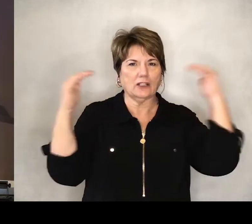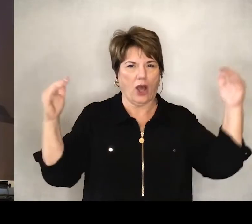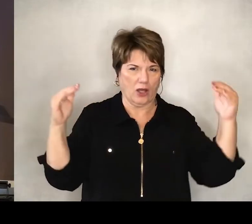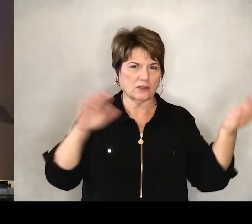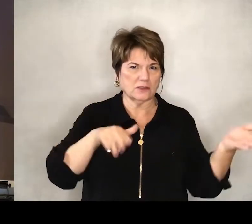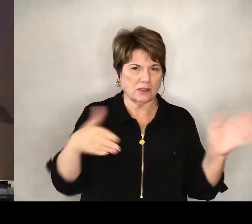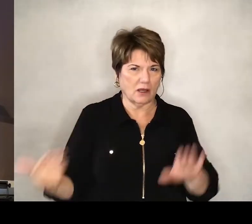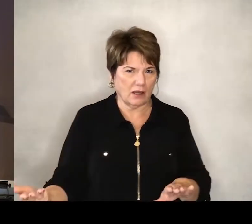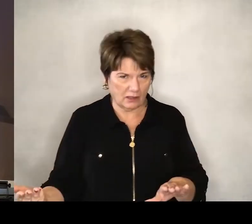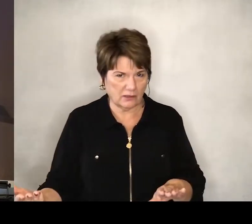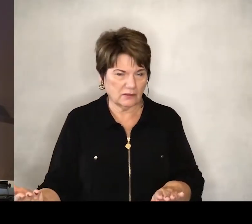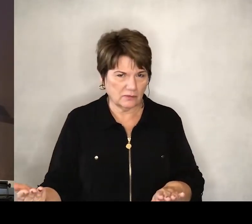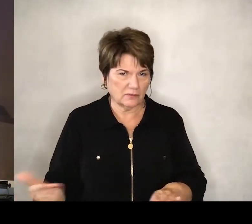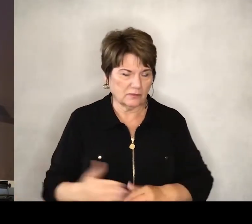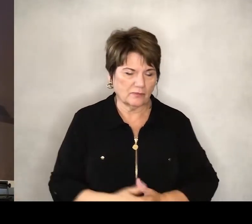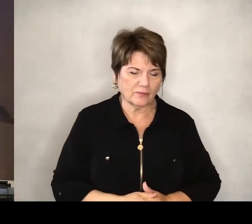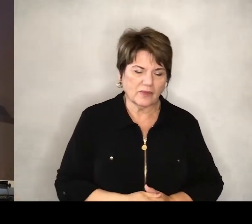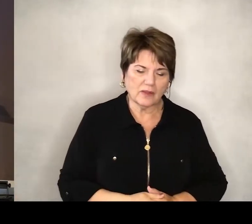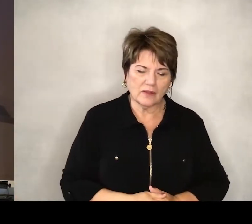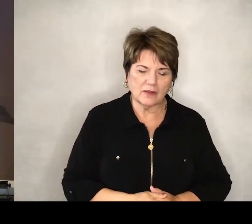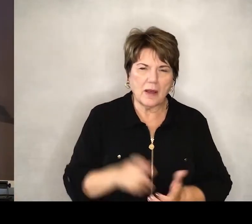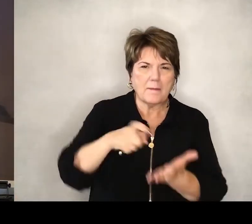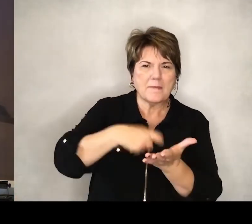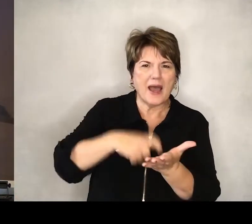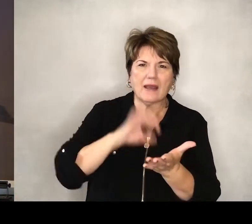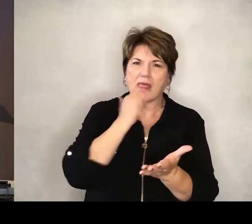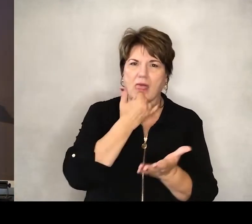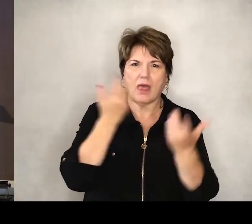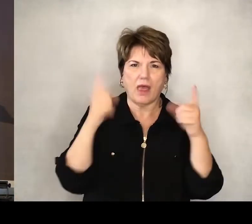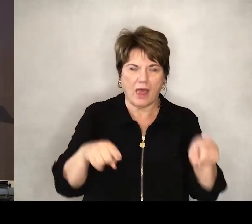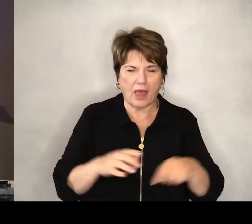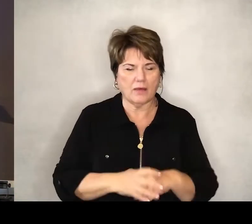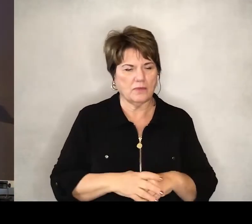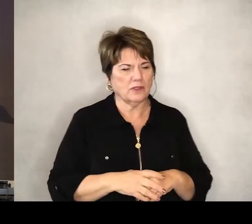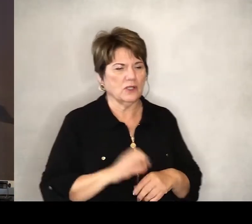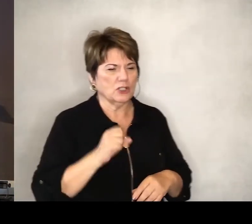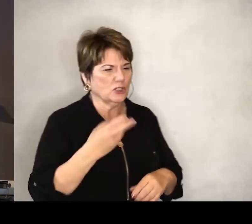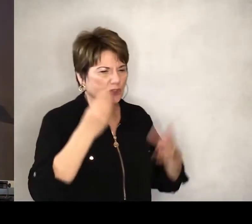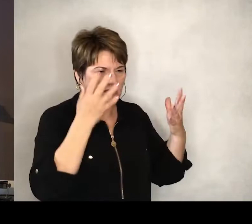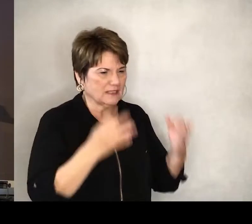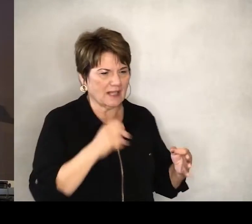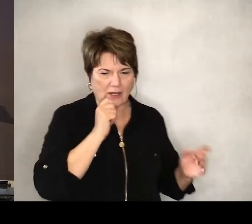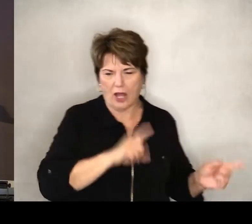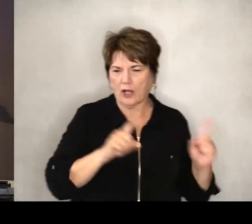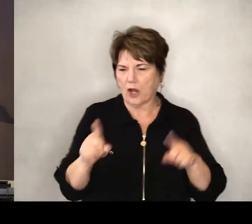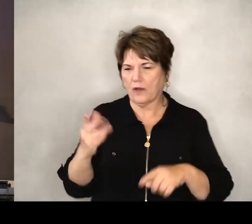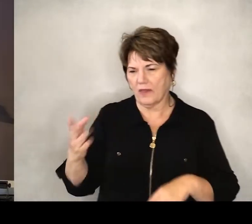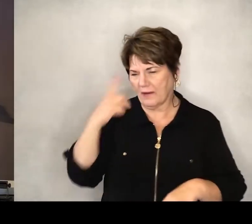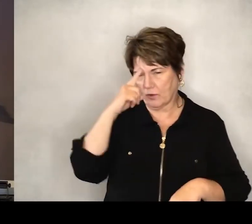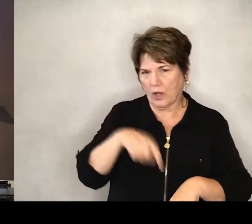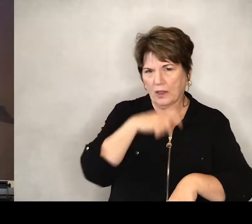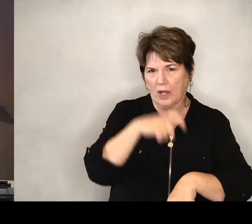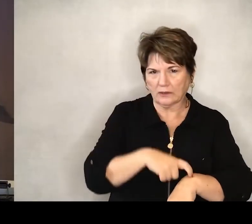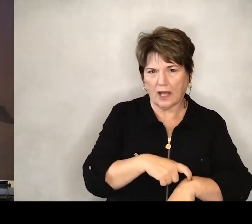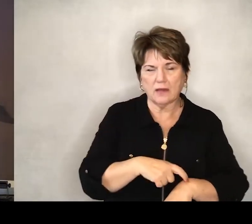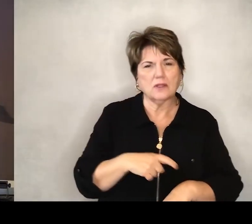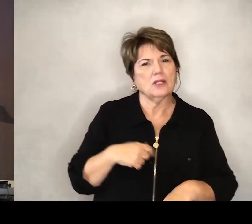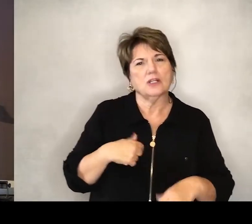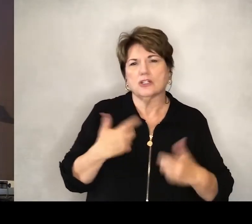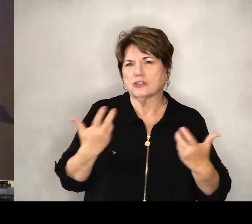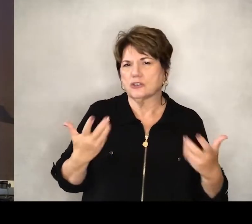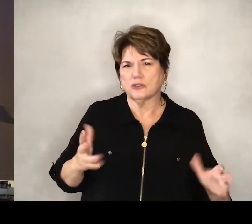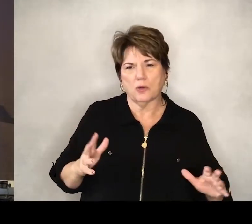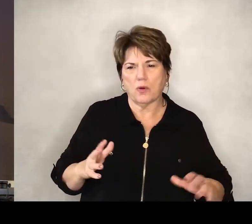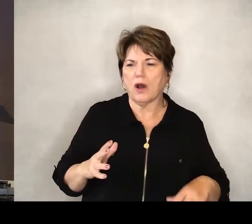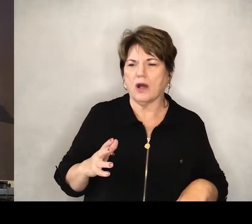killed. And she made a choice to not go there for quite a while because she did not want to get in